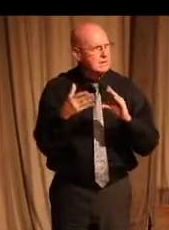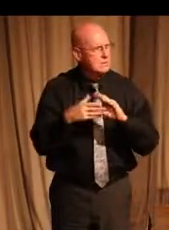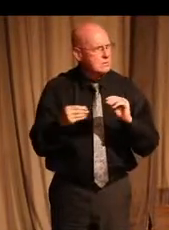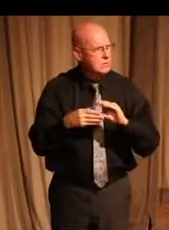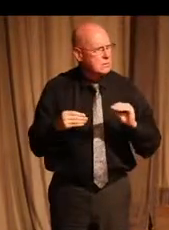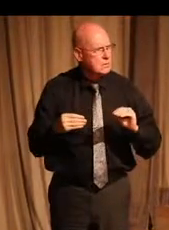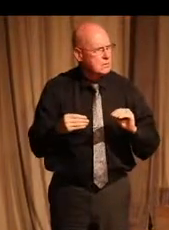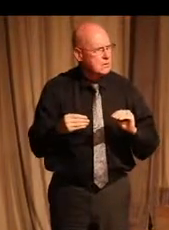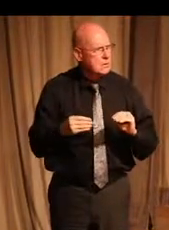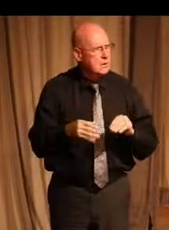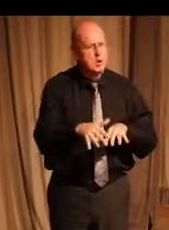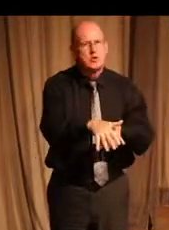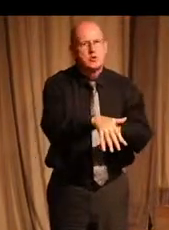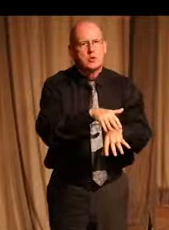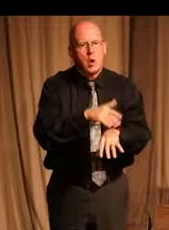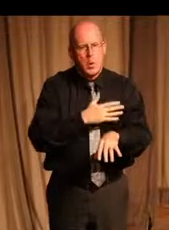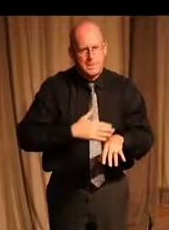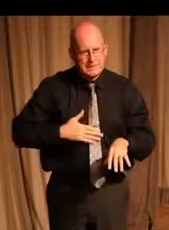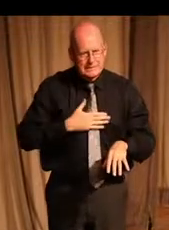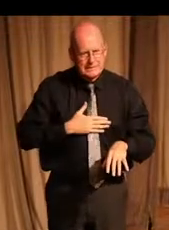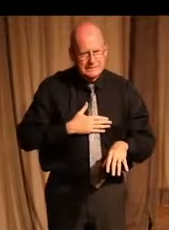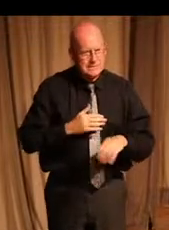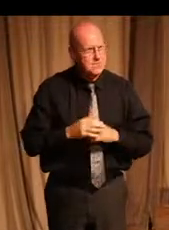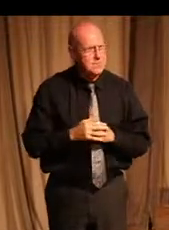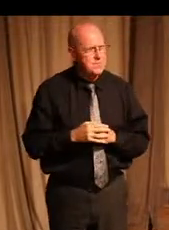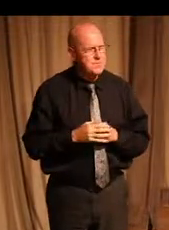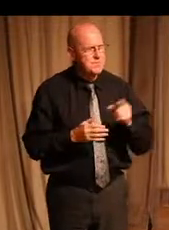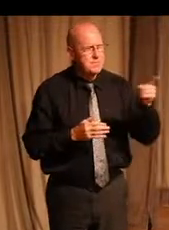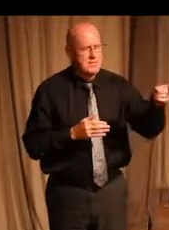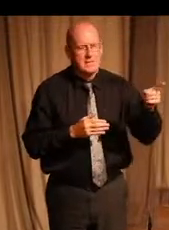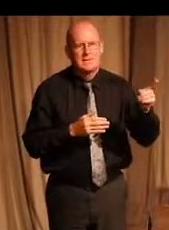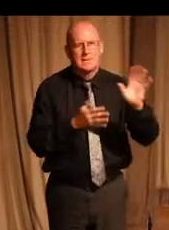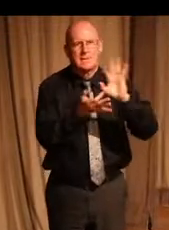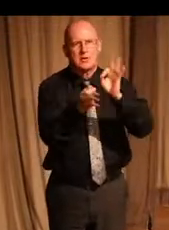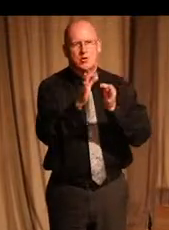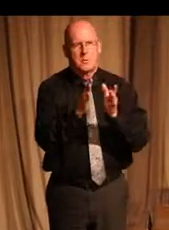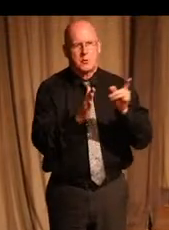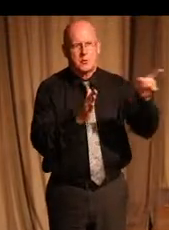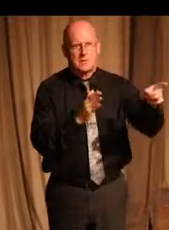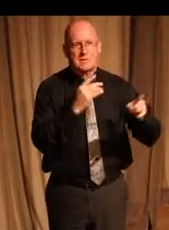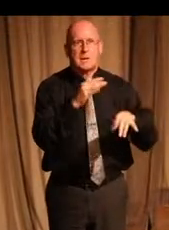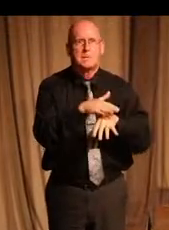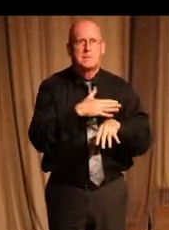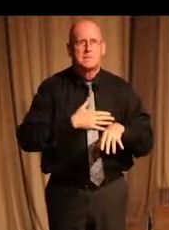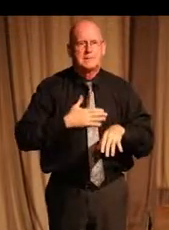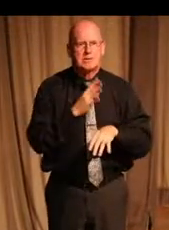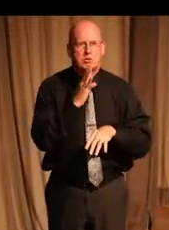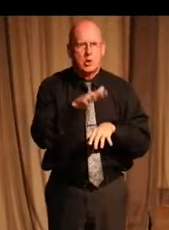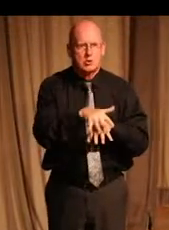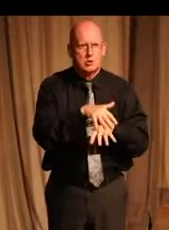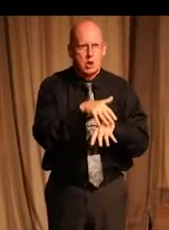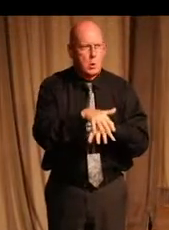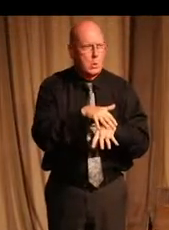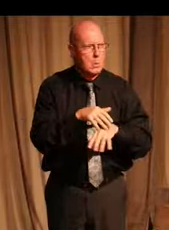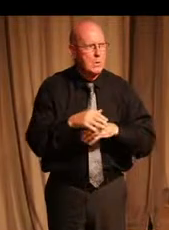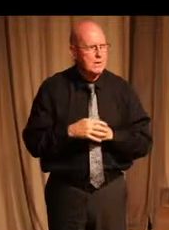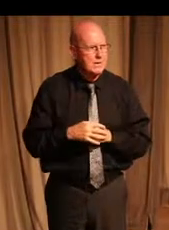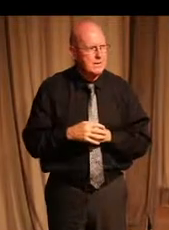that? Oh, I'm from California. I talk fast. Sorry. You're doing, I'm sorry. I'll slow down.